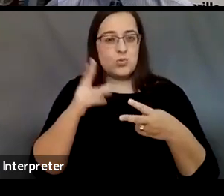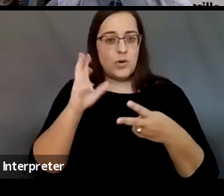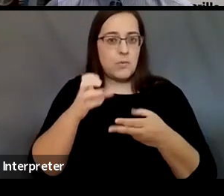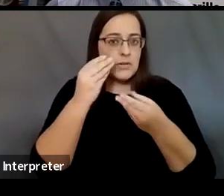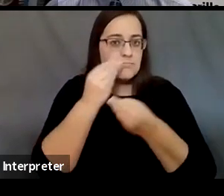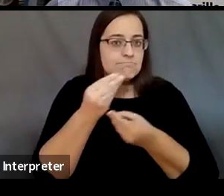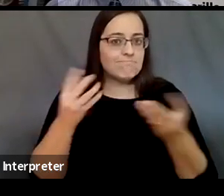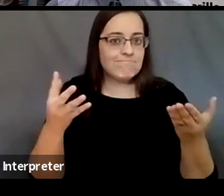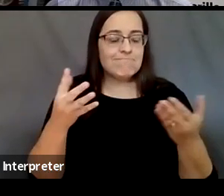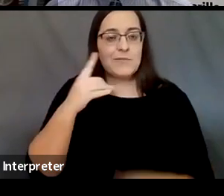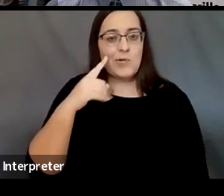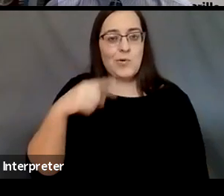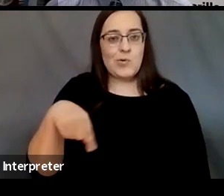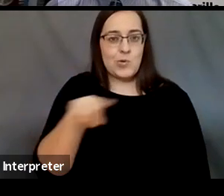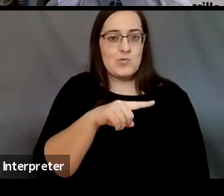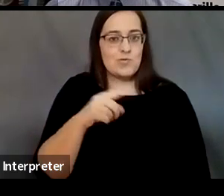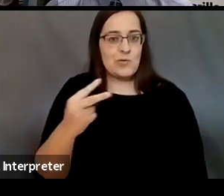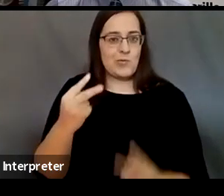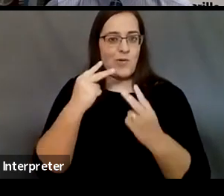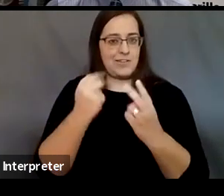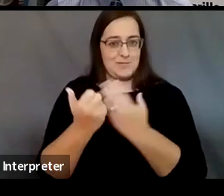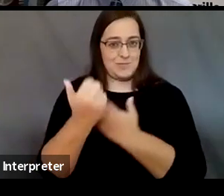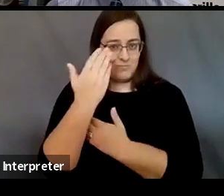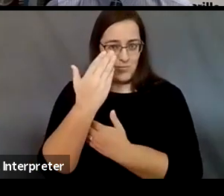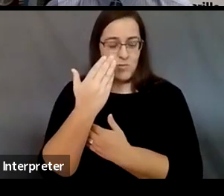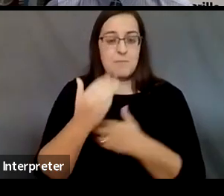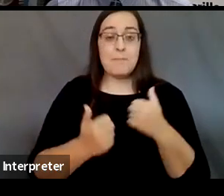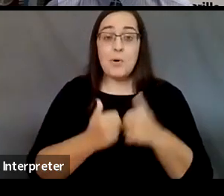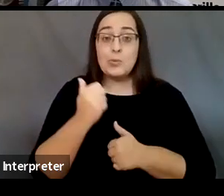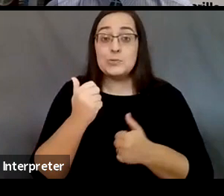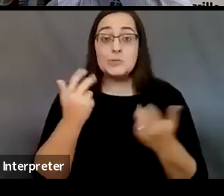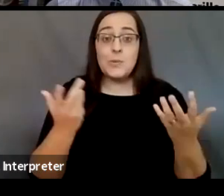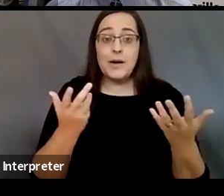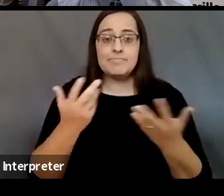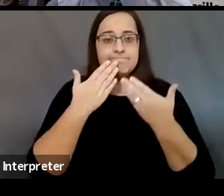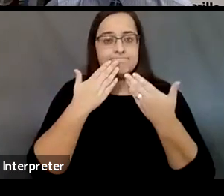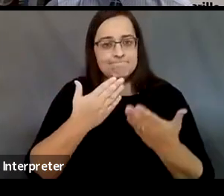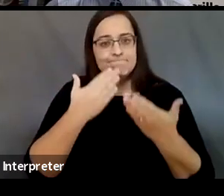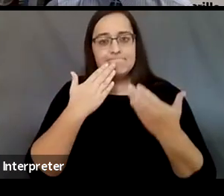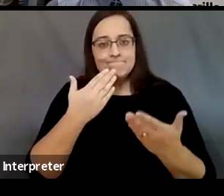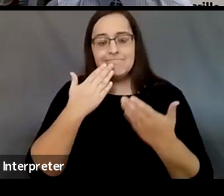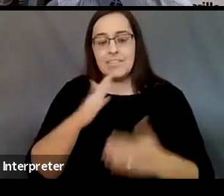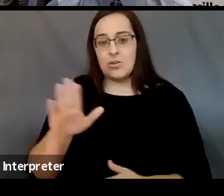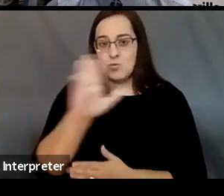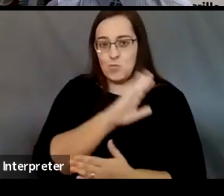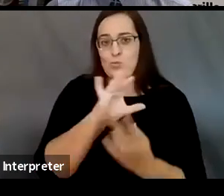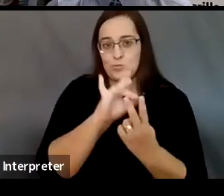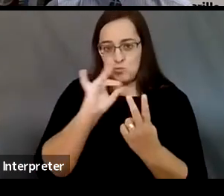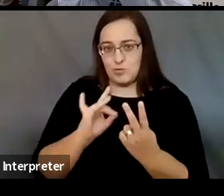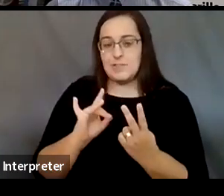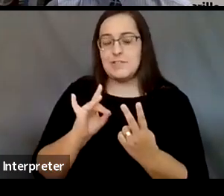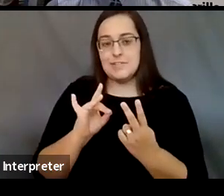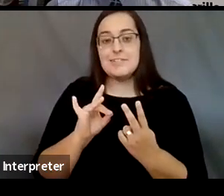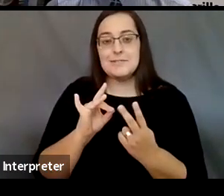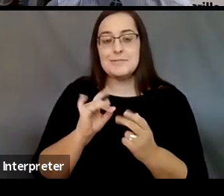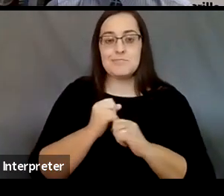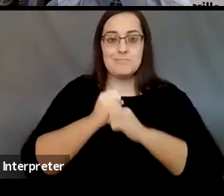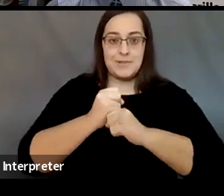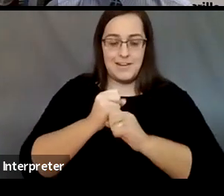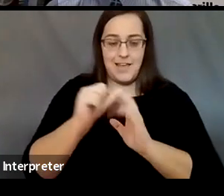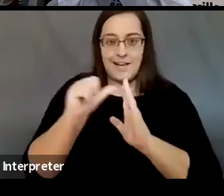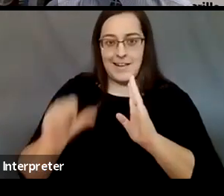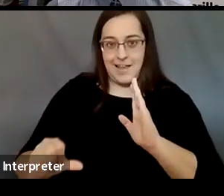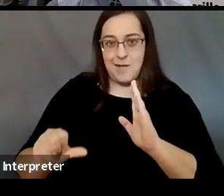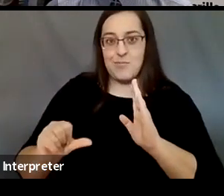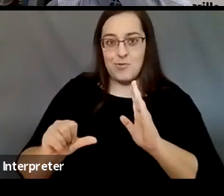your attention as a citizen this morning. But most of all, I just want to say thank you. Thank you for the choices you're making to help keep our community safe.